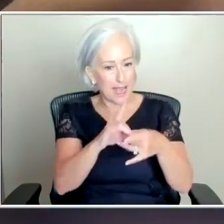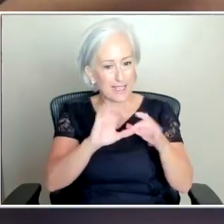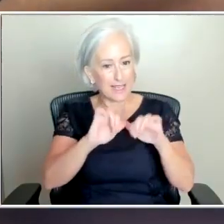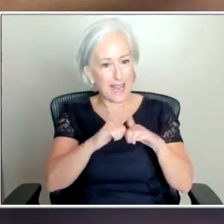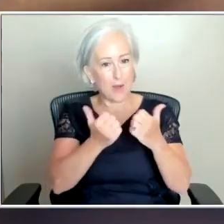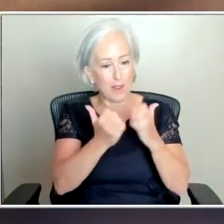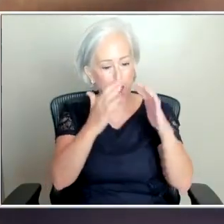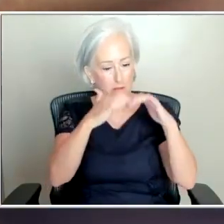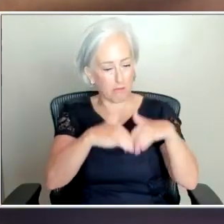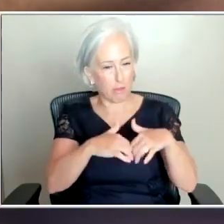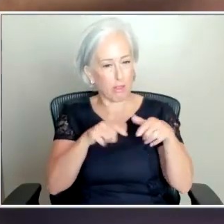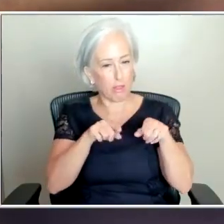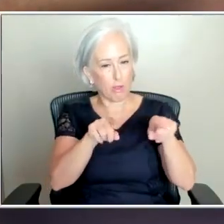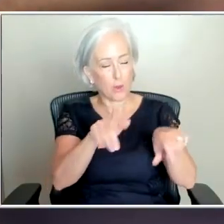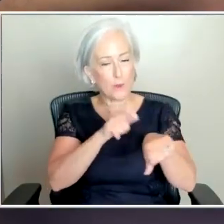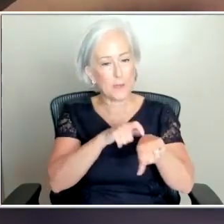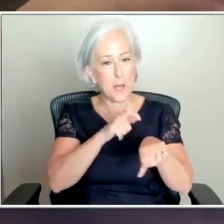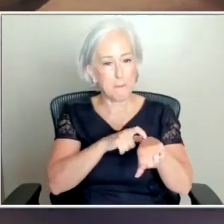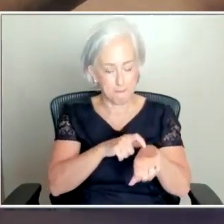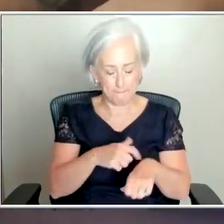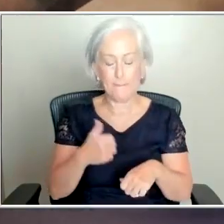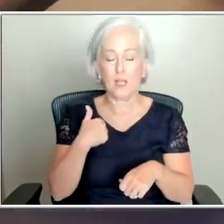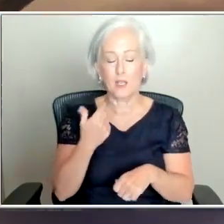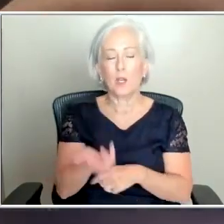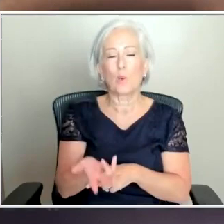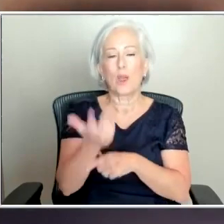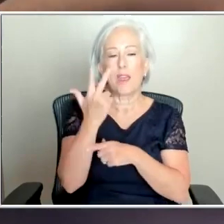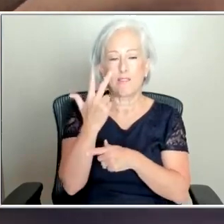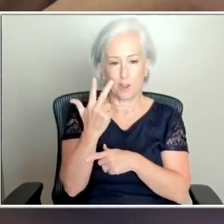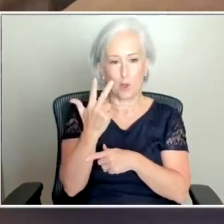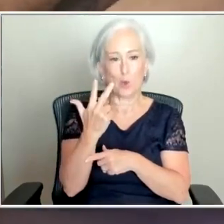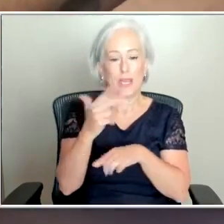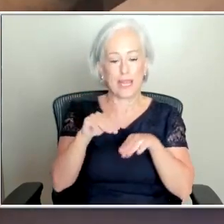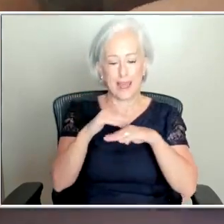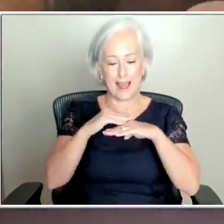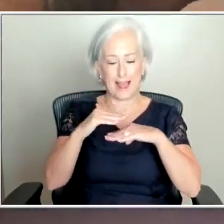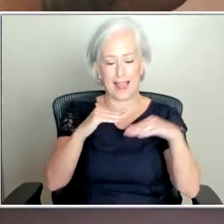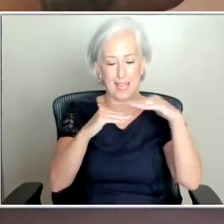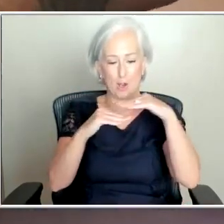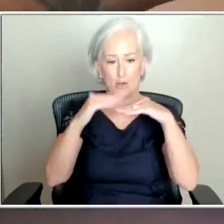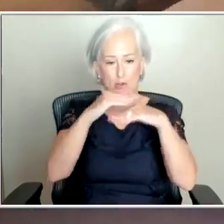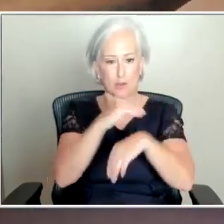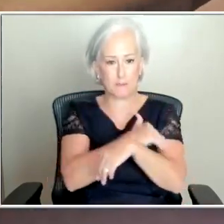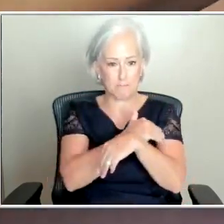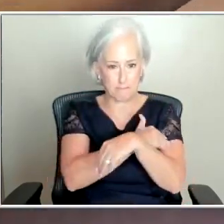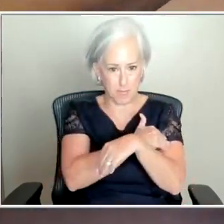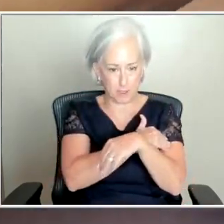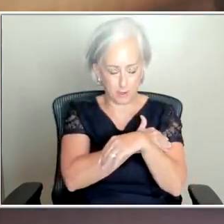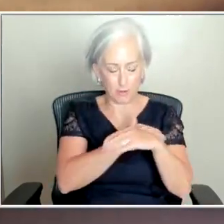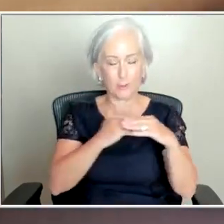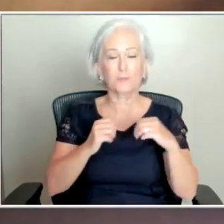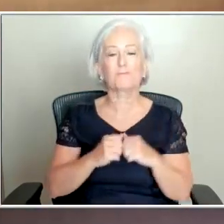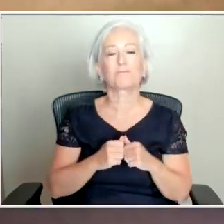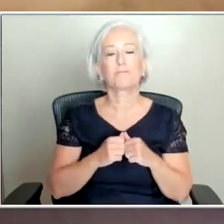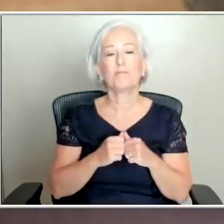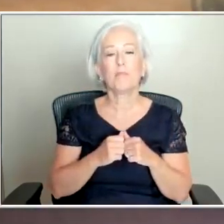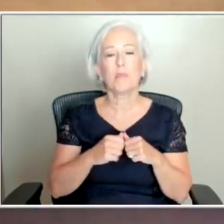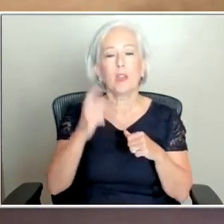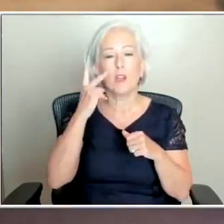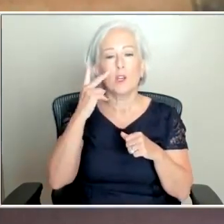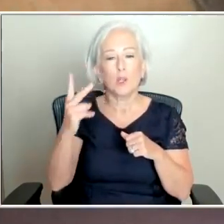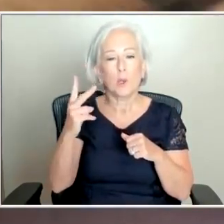So we actually have 3 different layers of pelvic floor musculature. You've got the superficial, middle, and deep. And you can see they have these